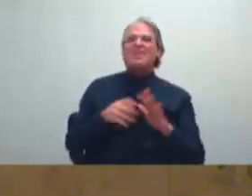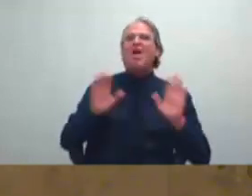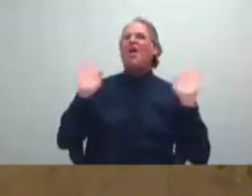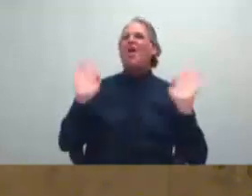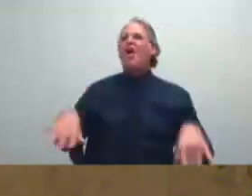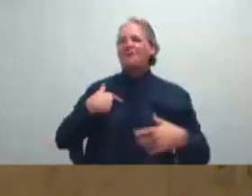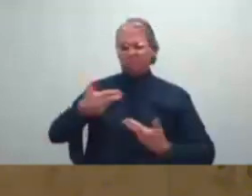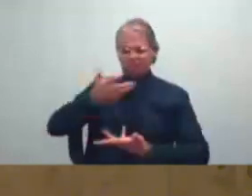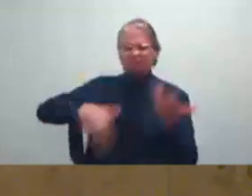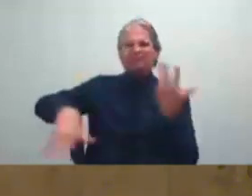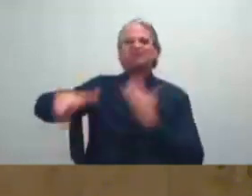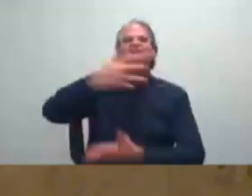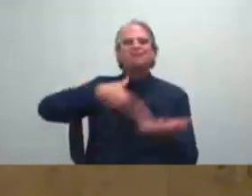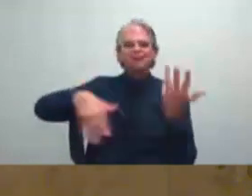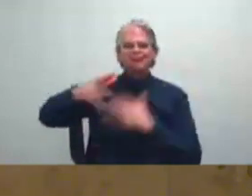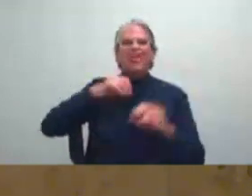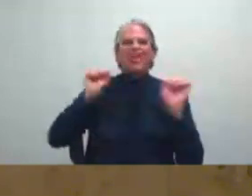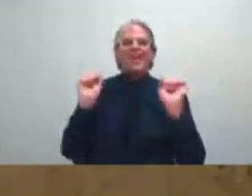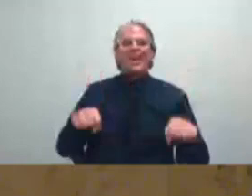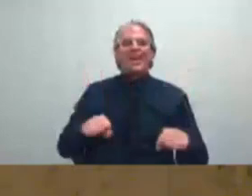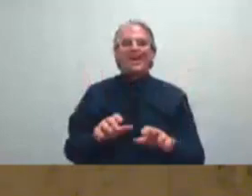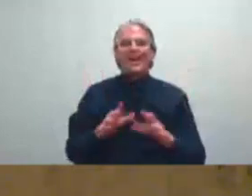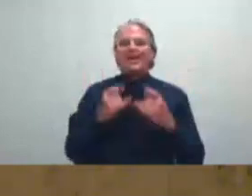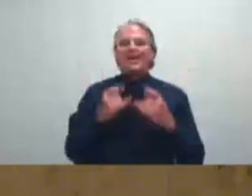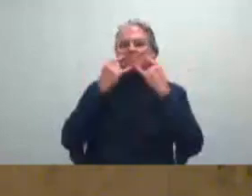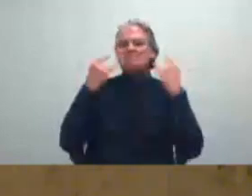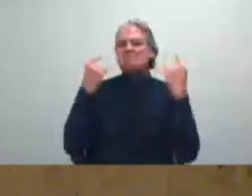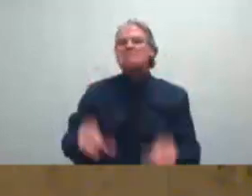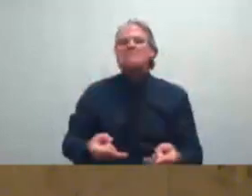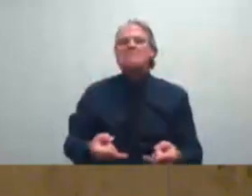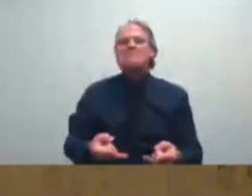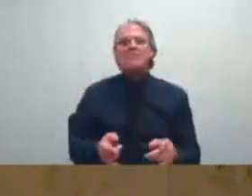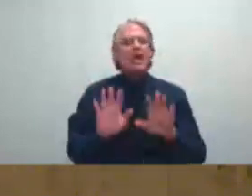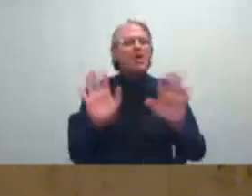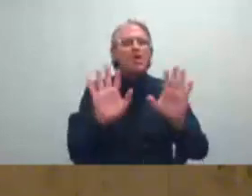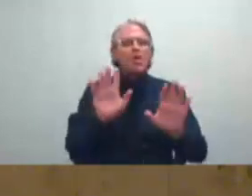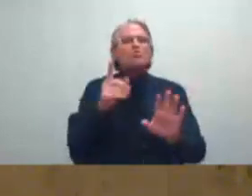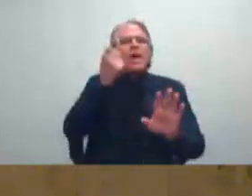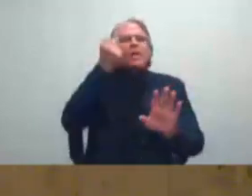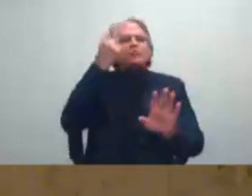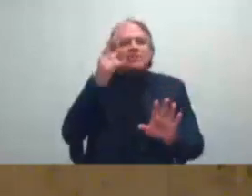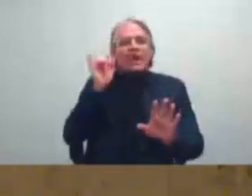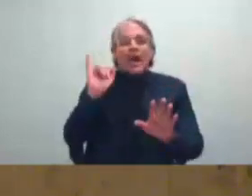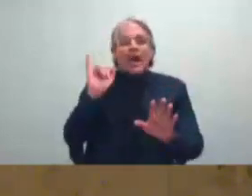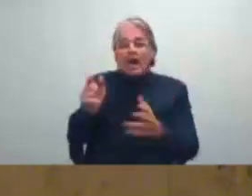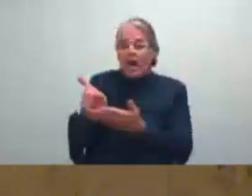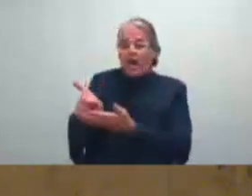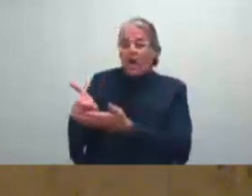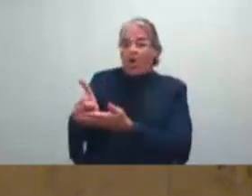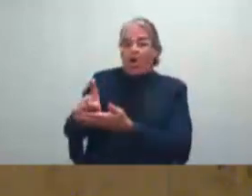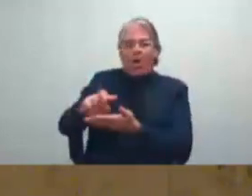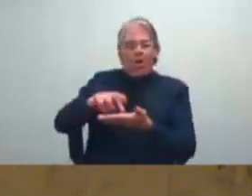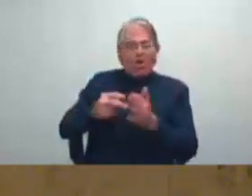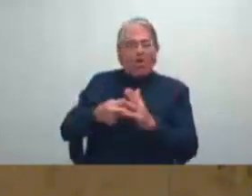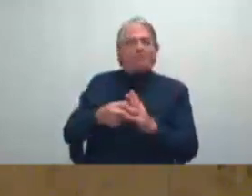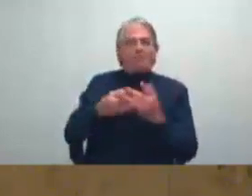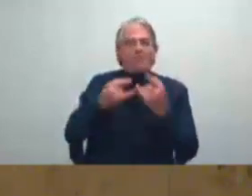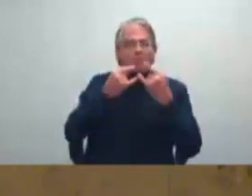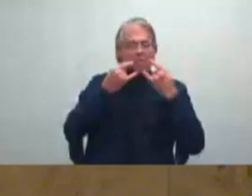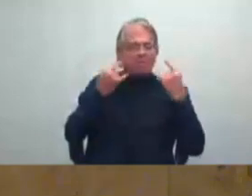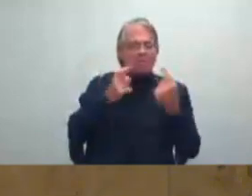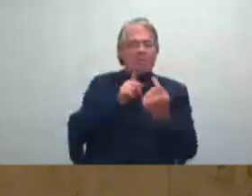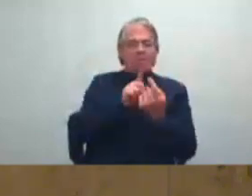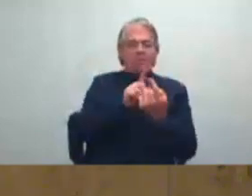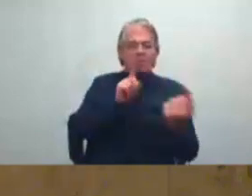is working. Our numbers are getting down. It's helping us save lives and helping us save our economy. And this is the time for the Reno recovery.